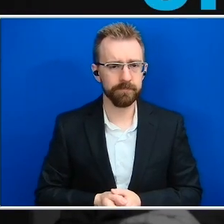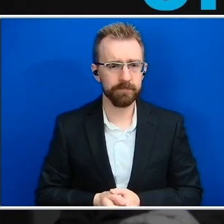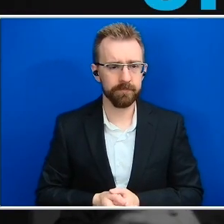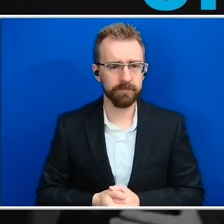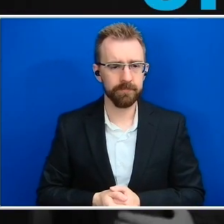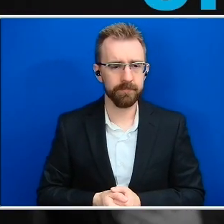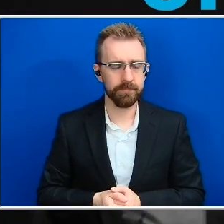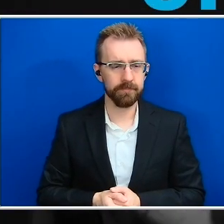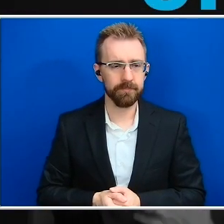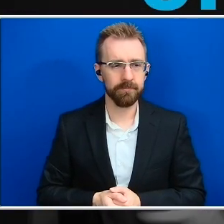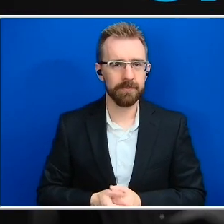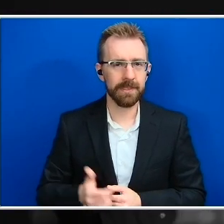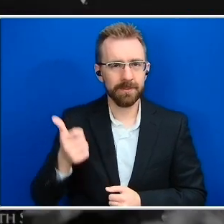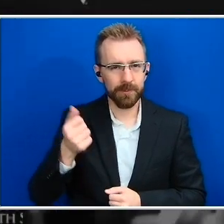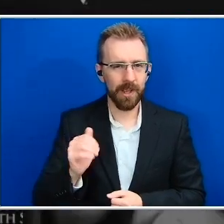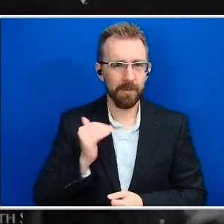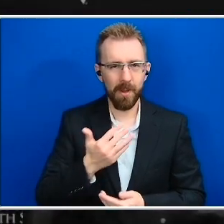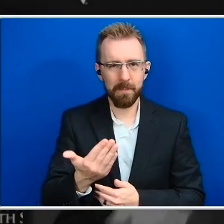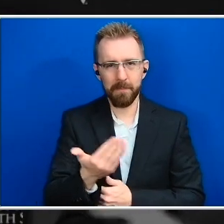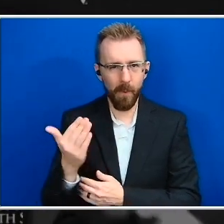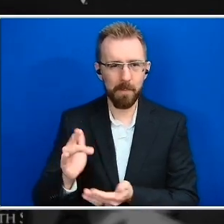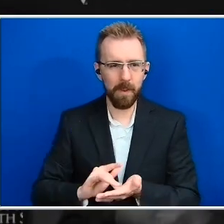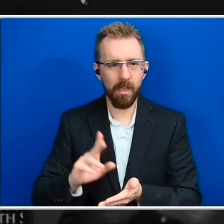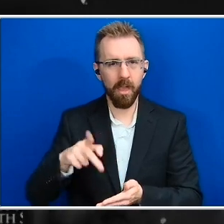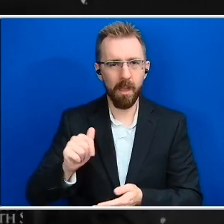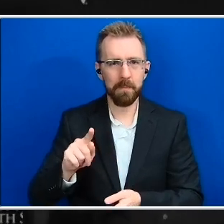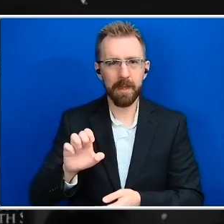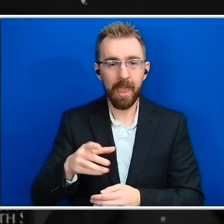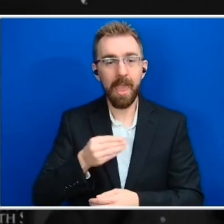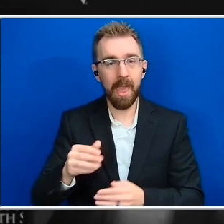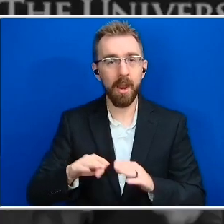Subscribe to our morning medical update and open mics